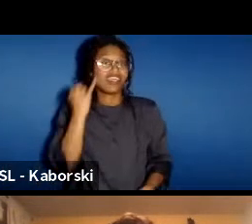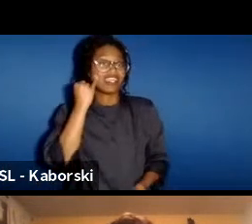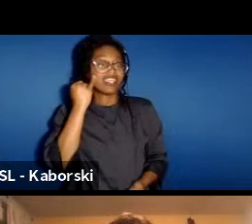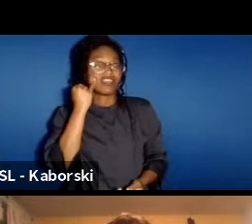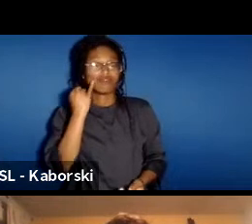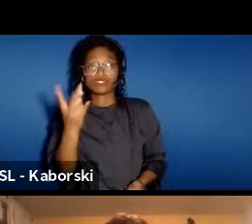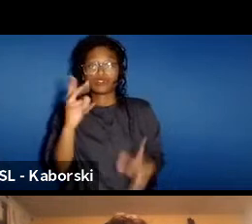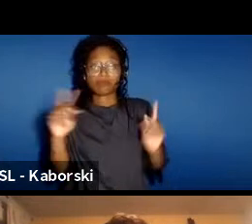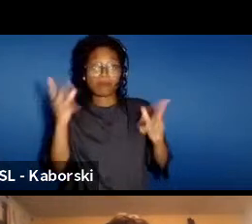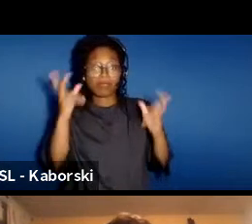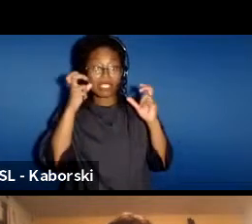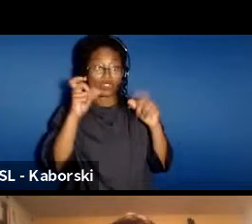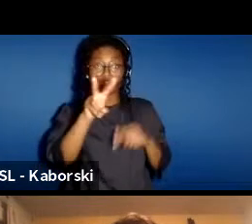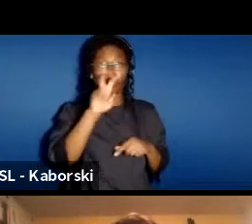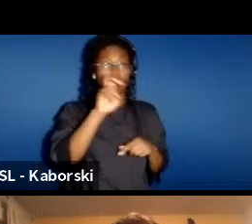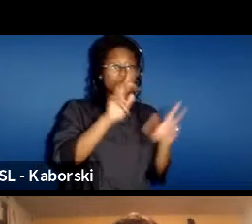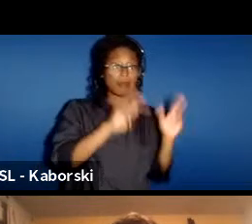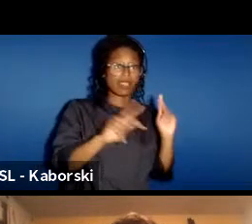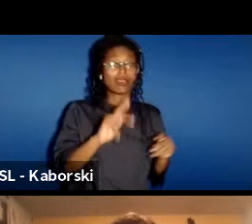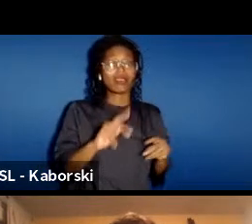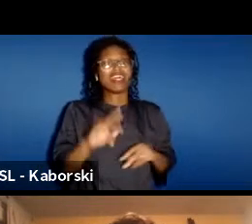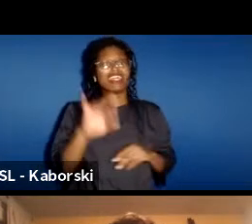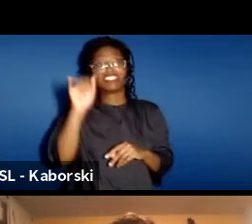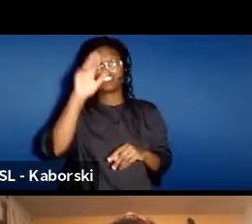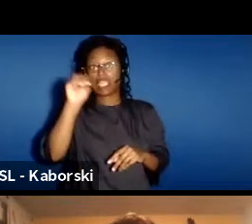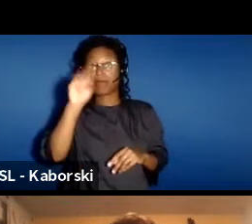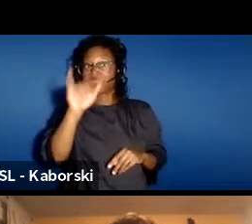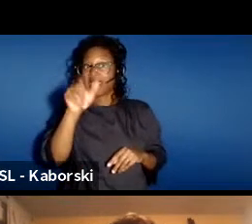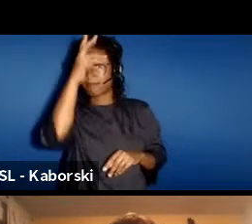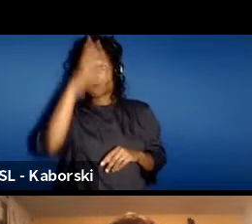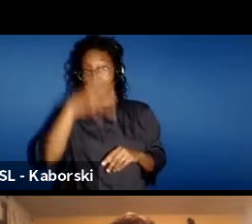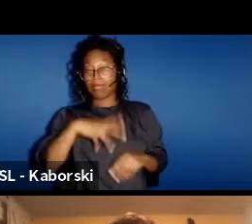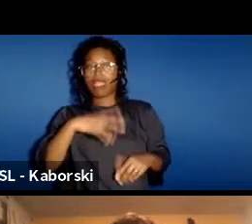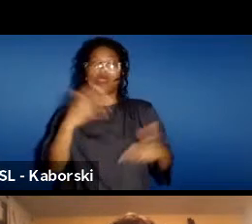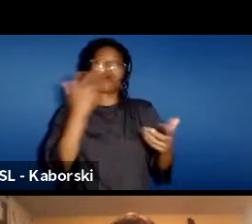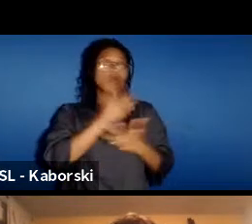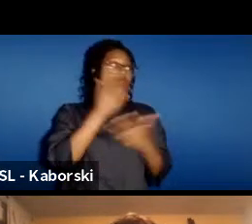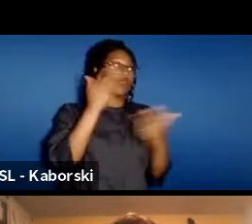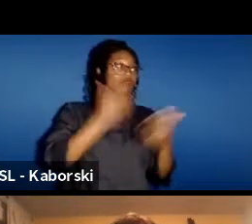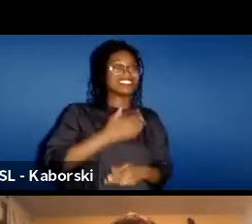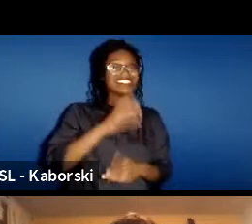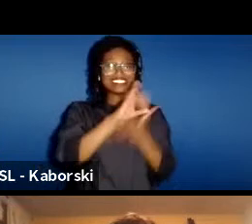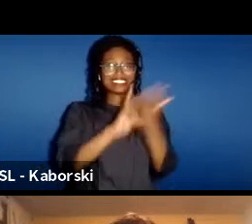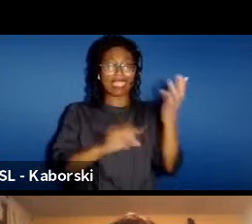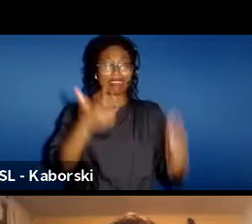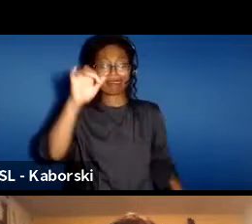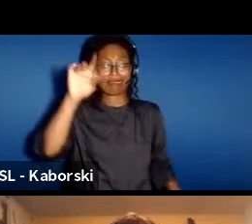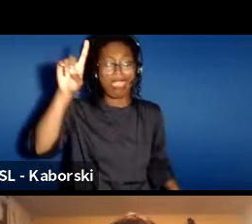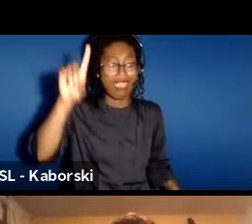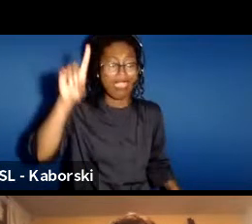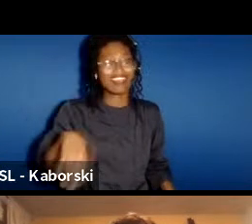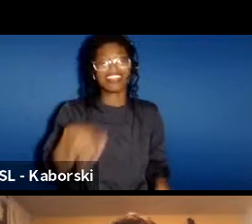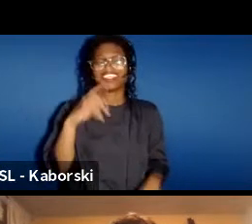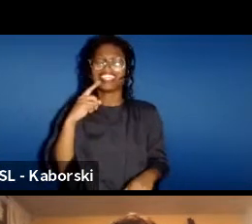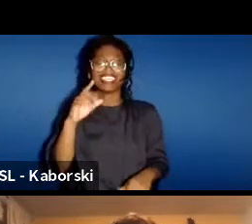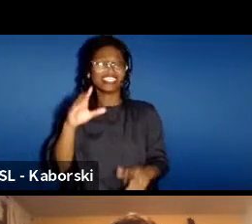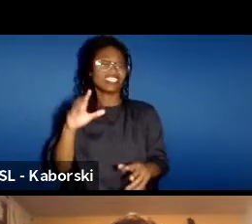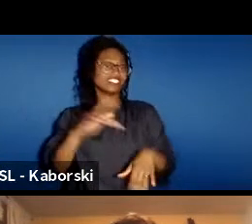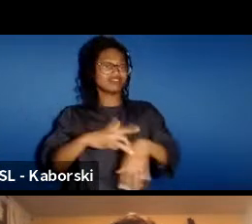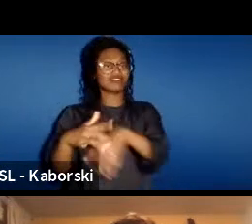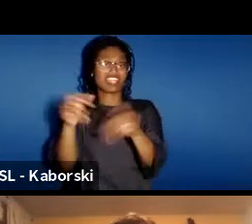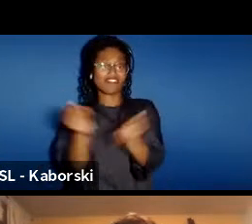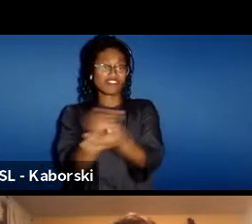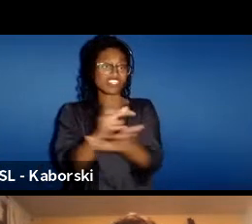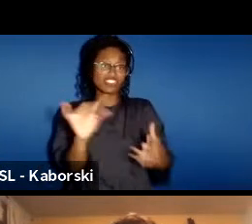200, but shout out to Jim, because that guy's a design God, and he touches all of this stuff as well. So you should